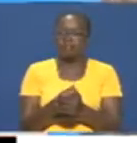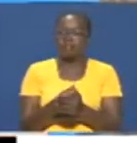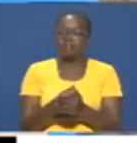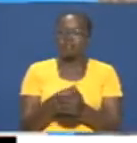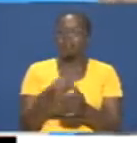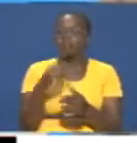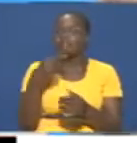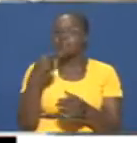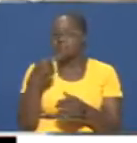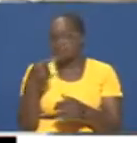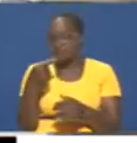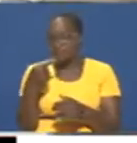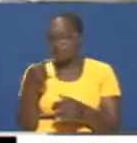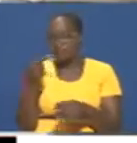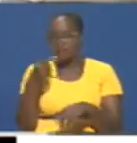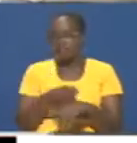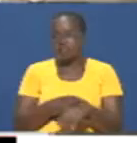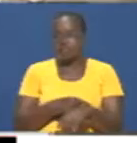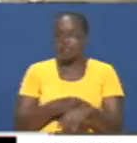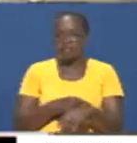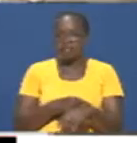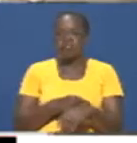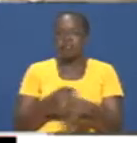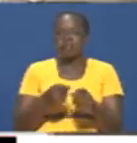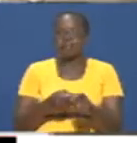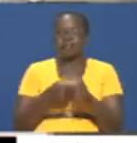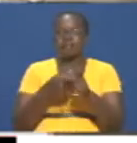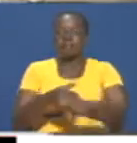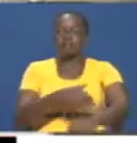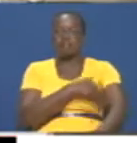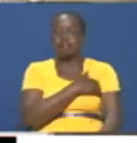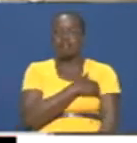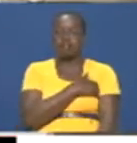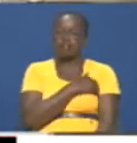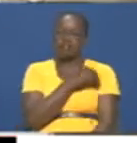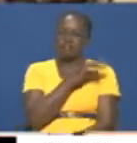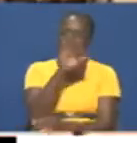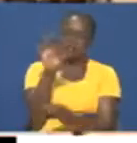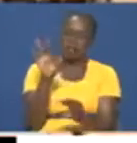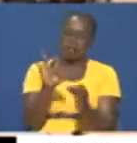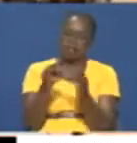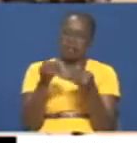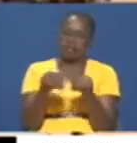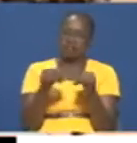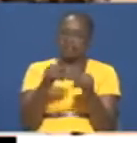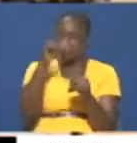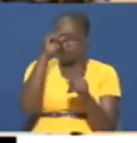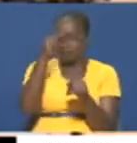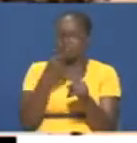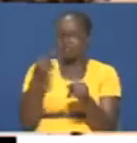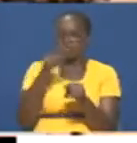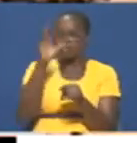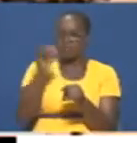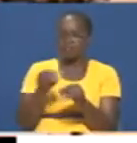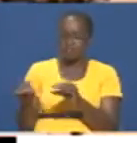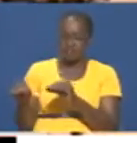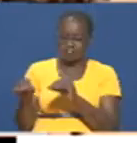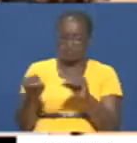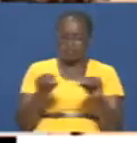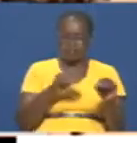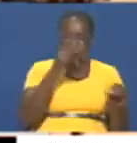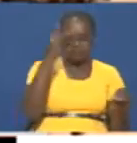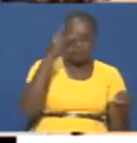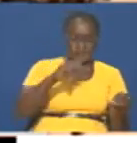in Marafa during an occasion to award a chief who excelled in implementing the government's 100% transition policy